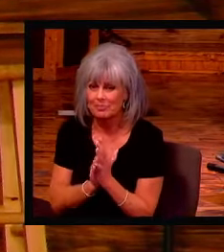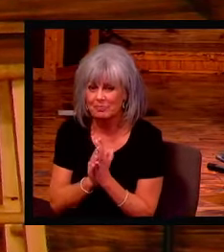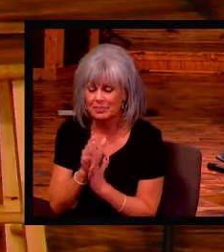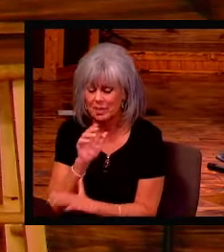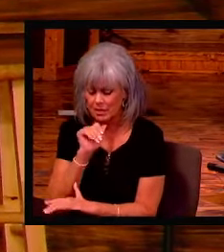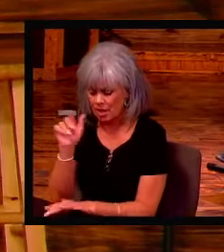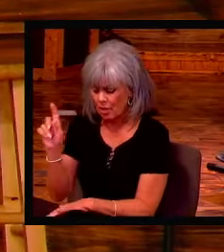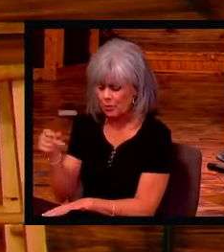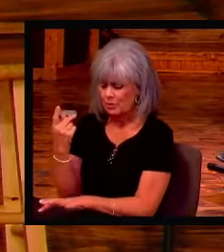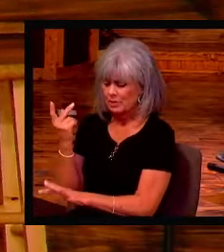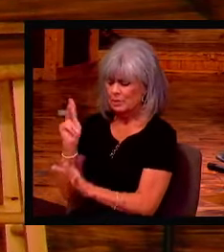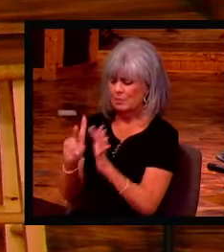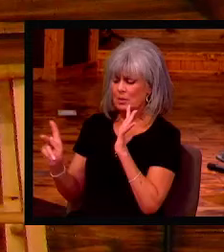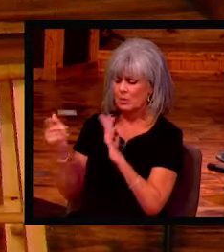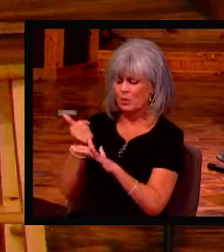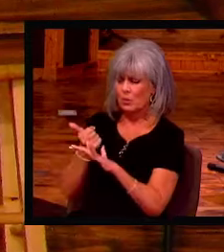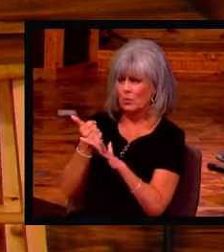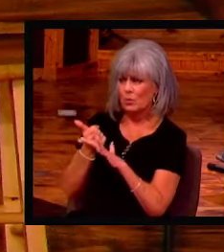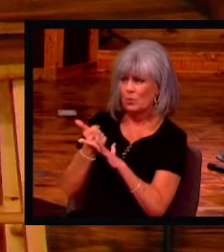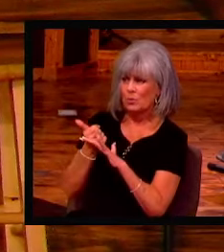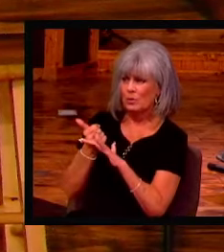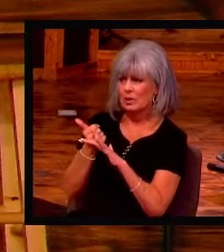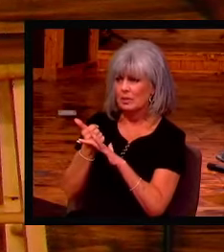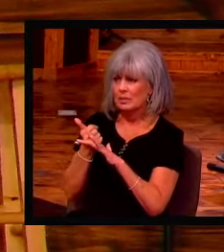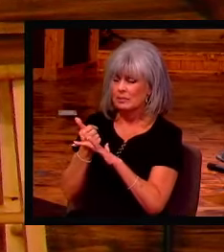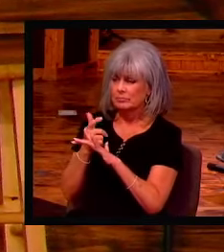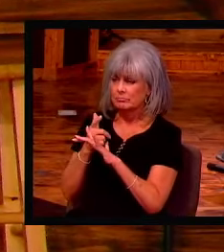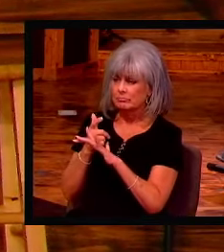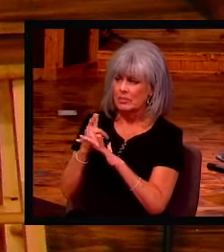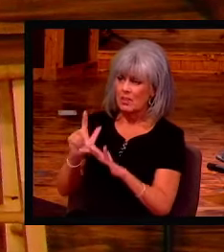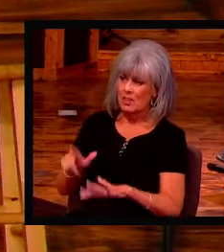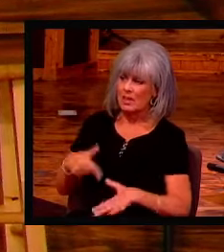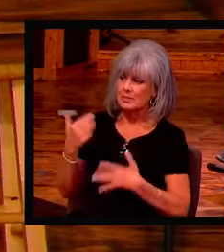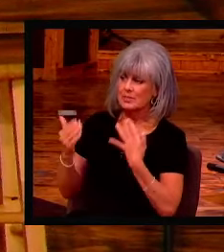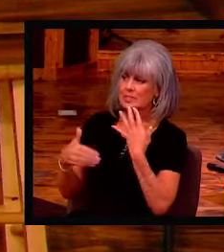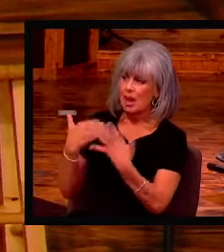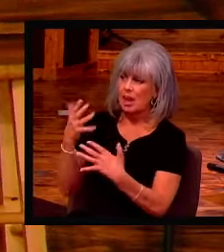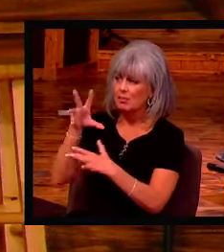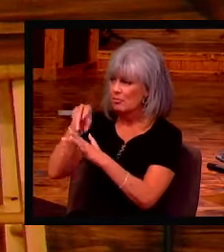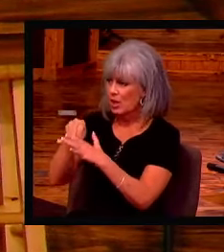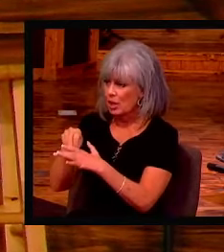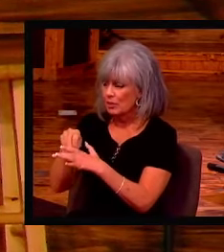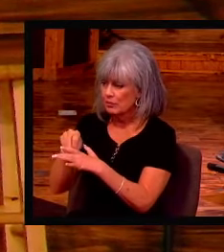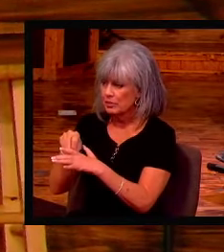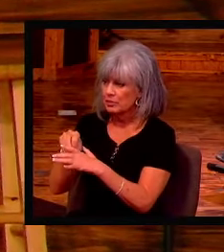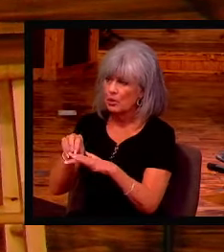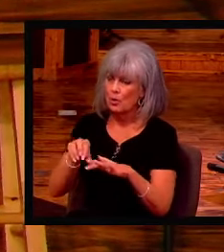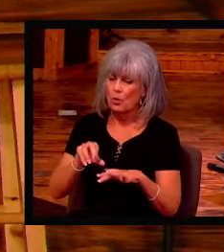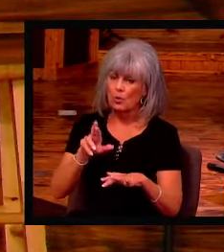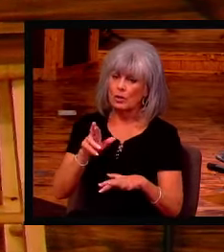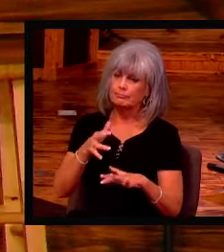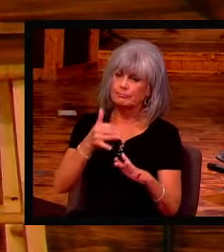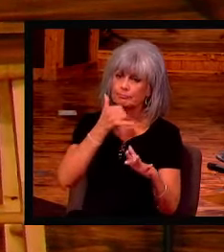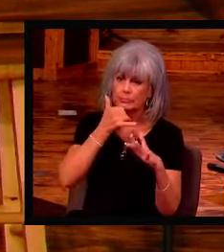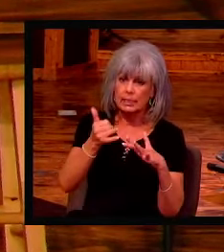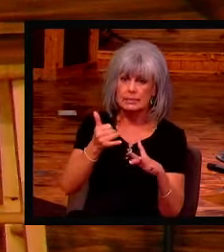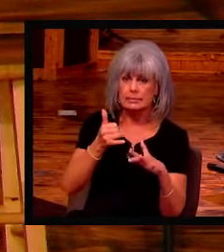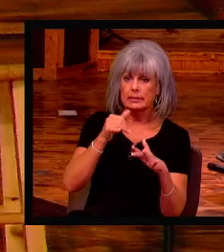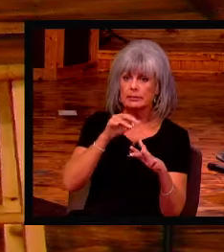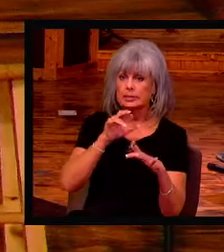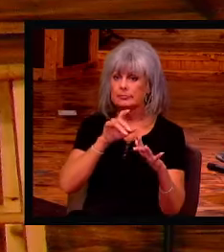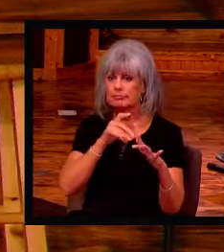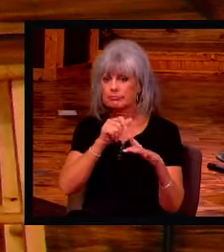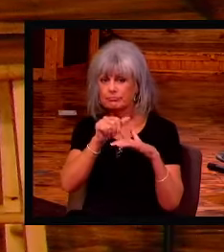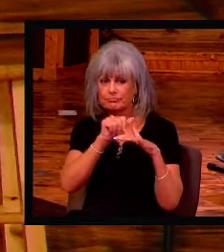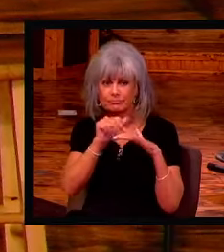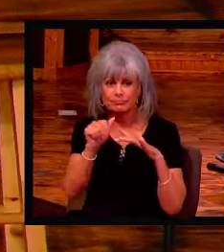not just those who are in a lifestyle that you are in, even the ones that might accidentally dabbled in it, and please, please,